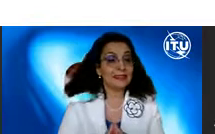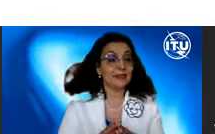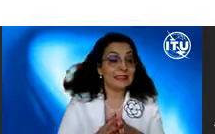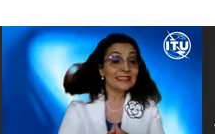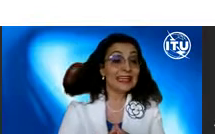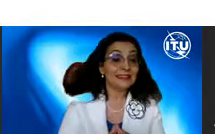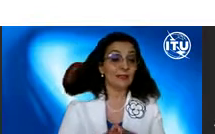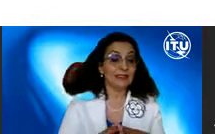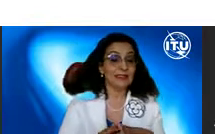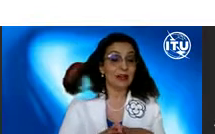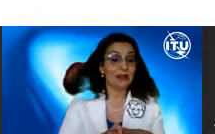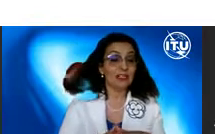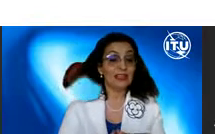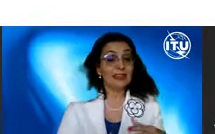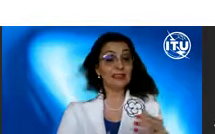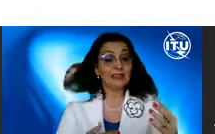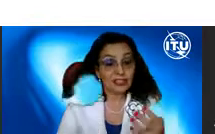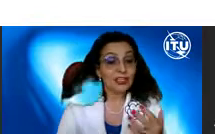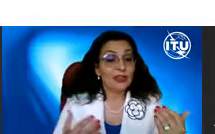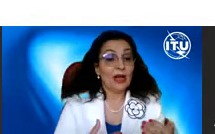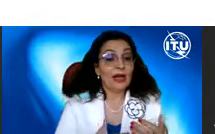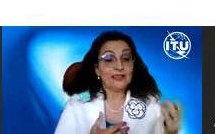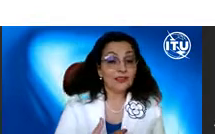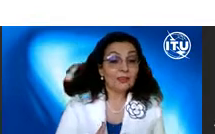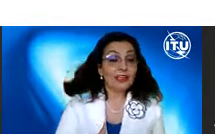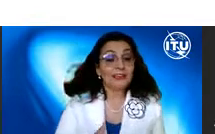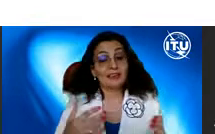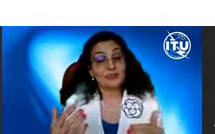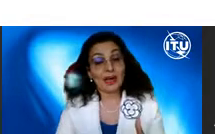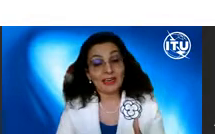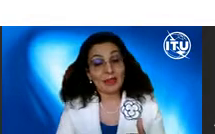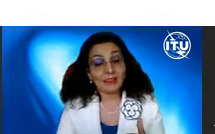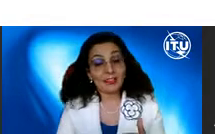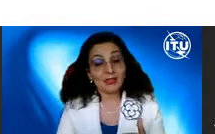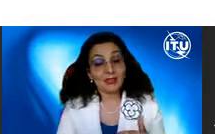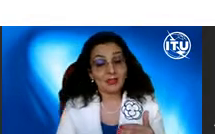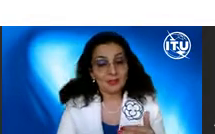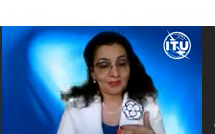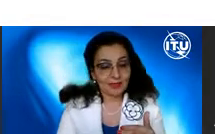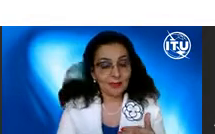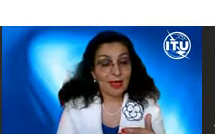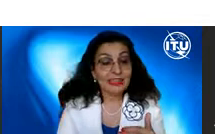of assistive and accessible technology, such as screen readers,